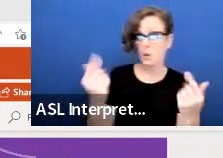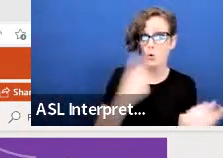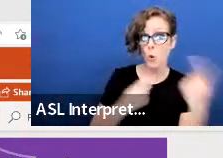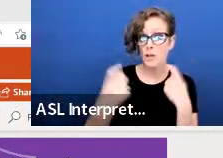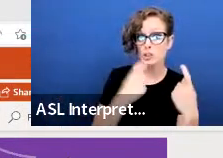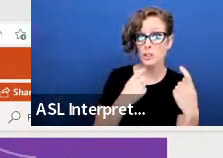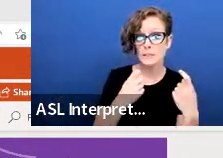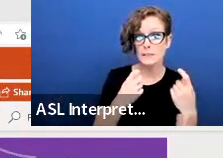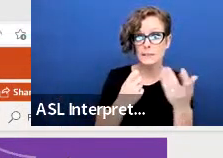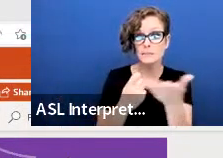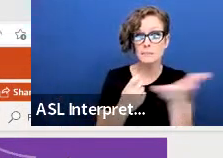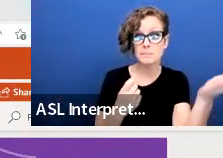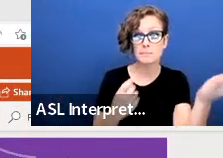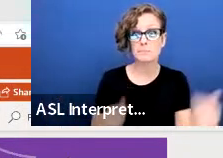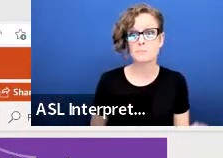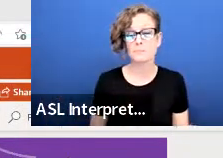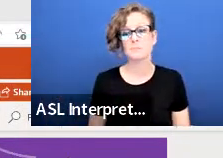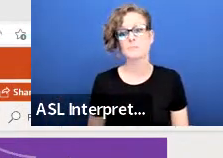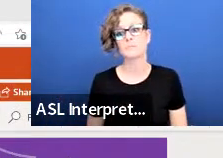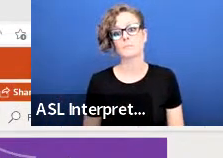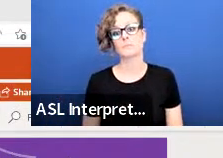questions?